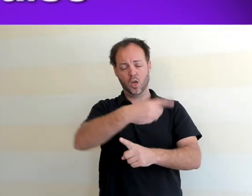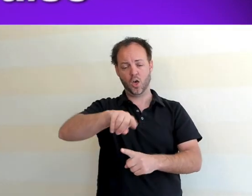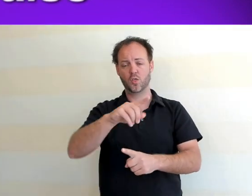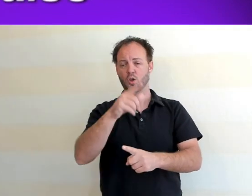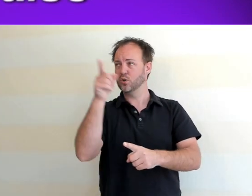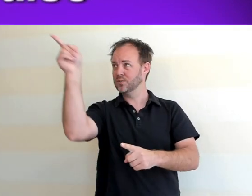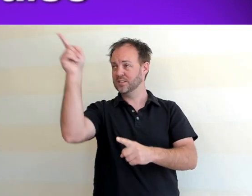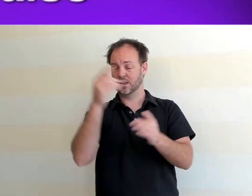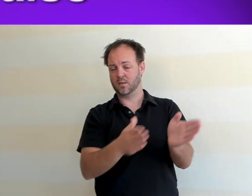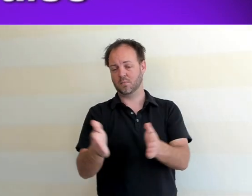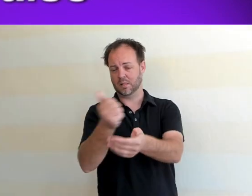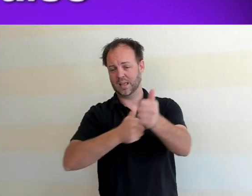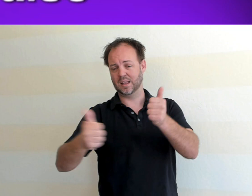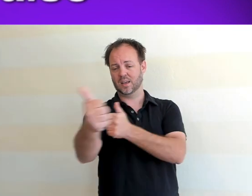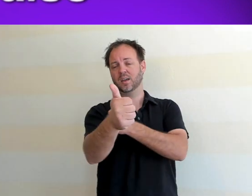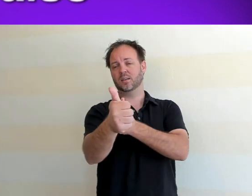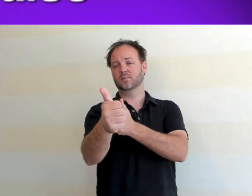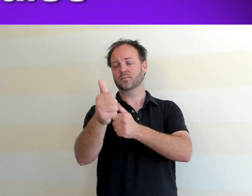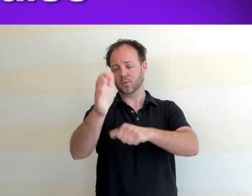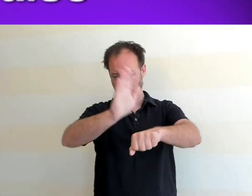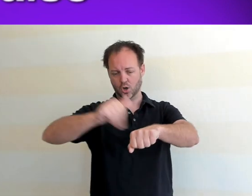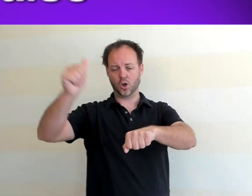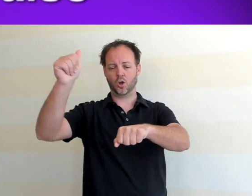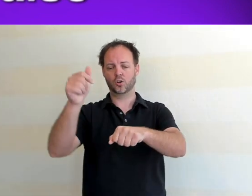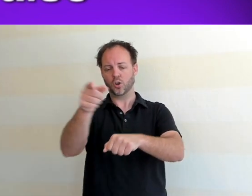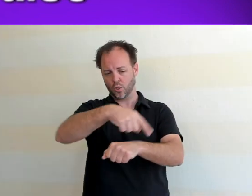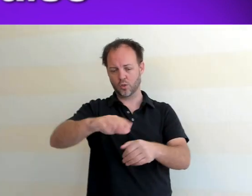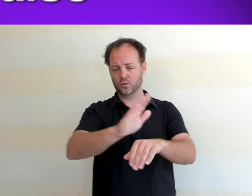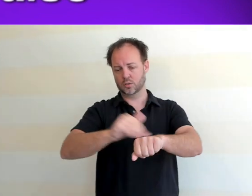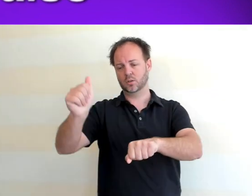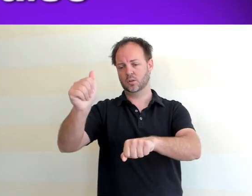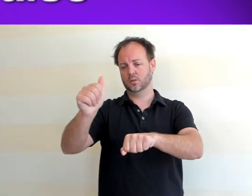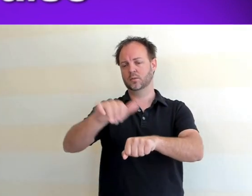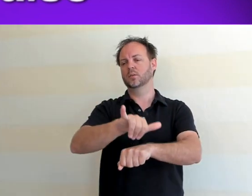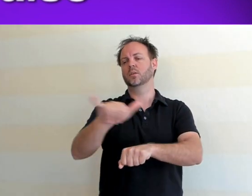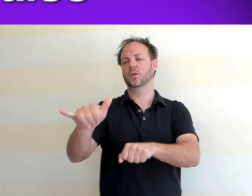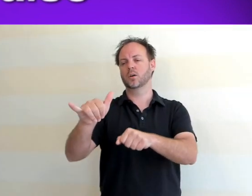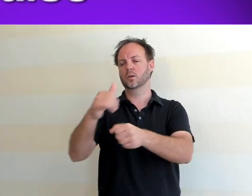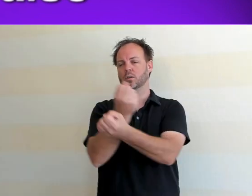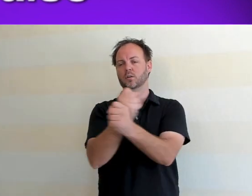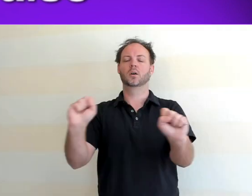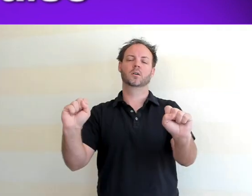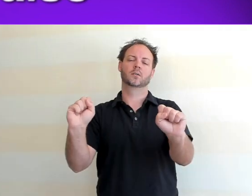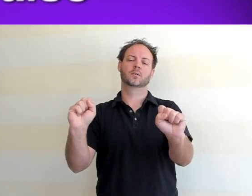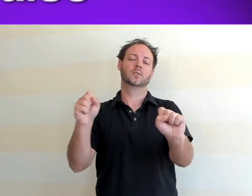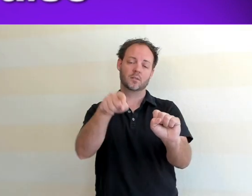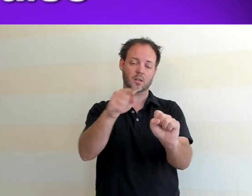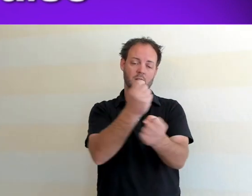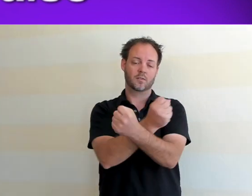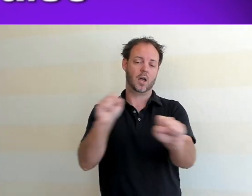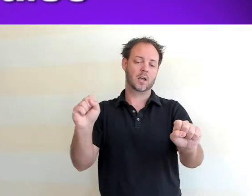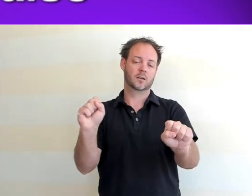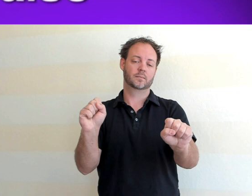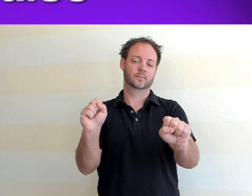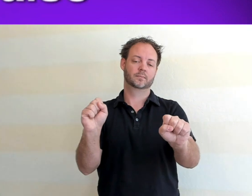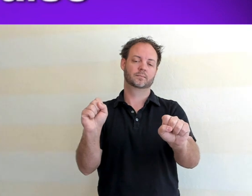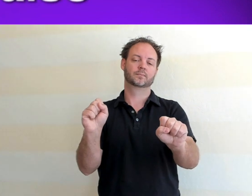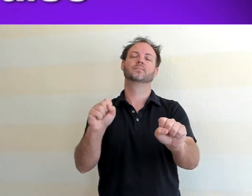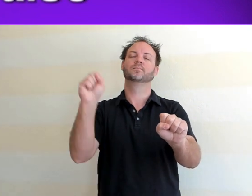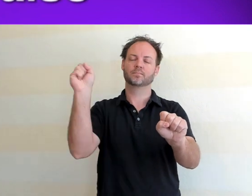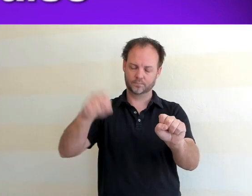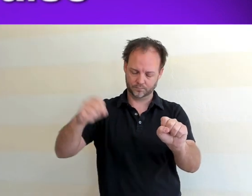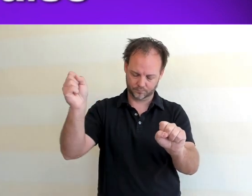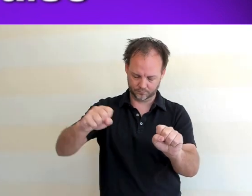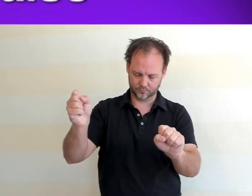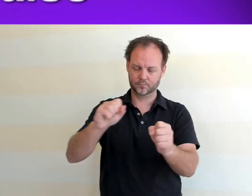he predestined, he also called. Those he called, he also justified. Those he